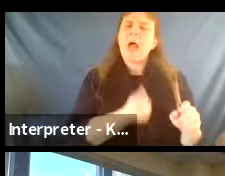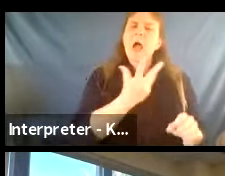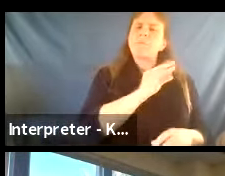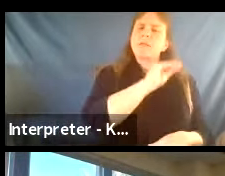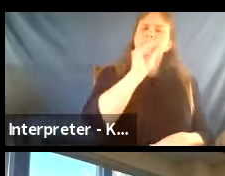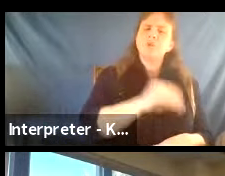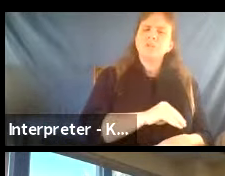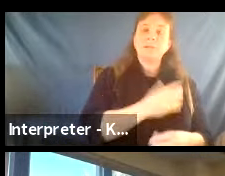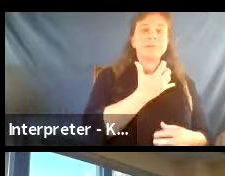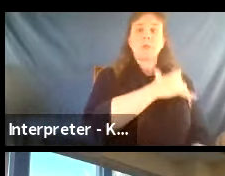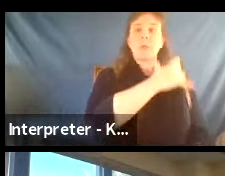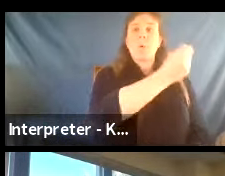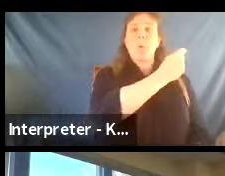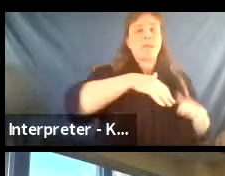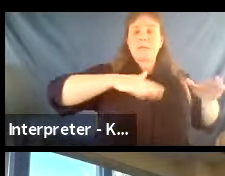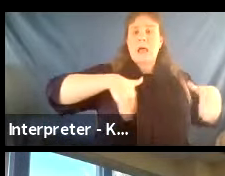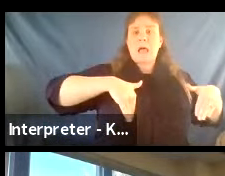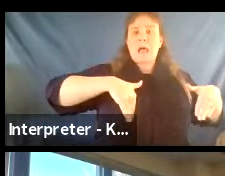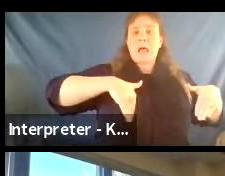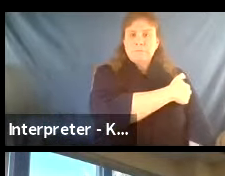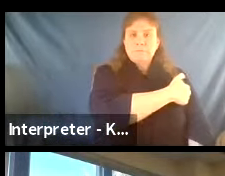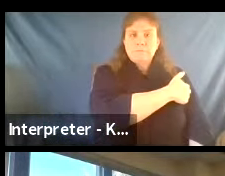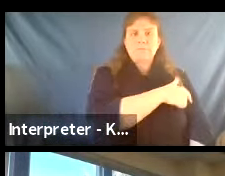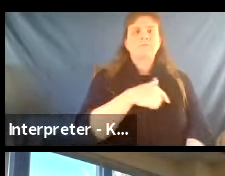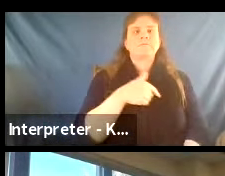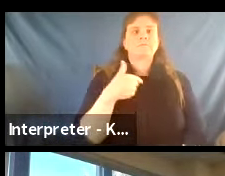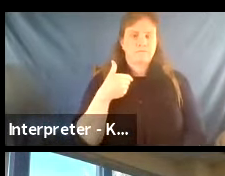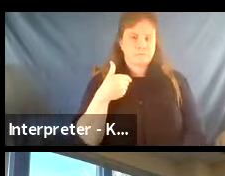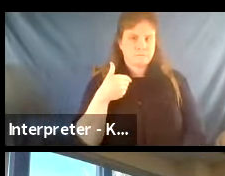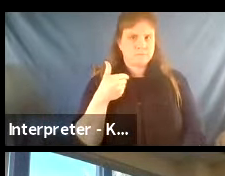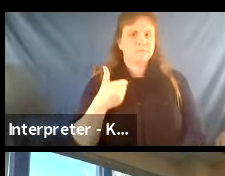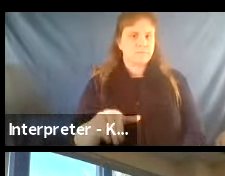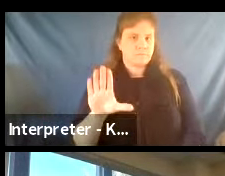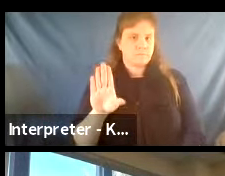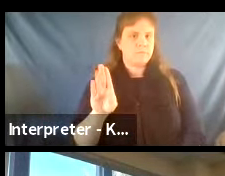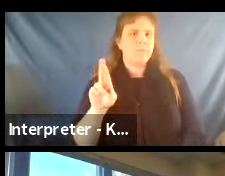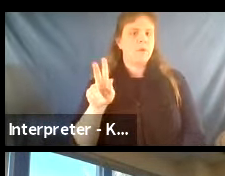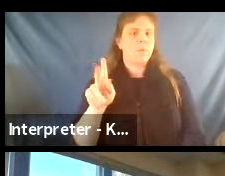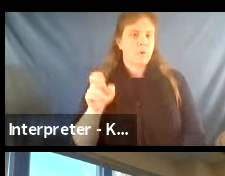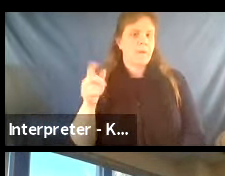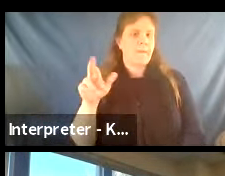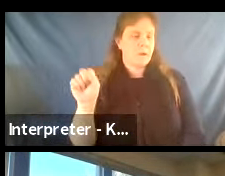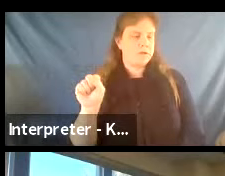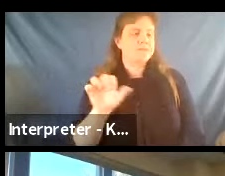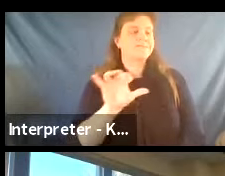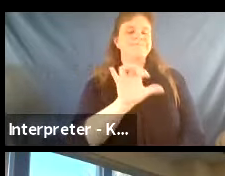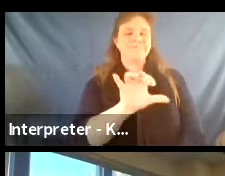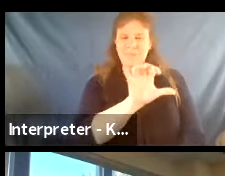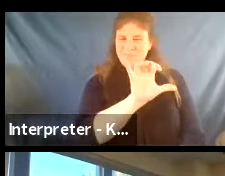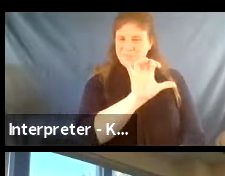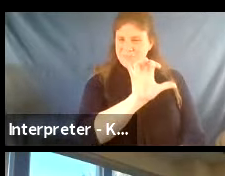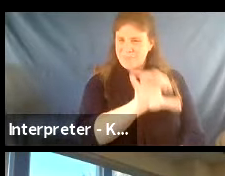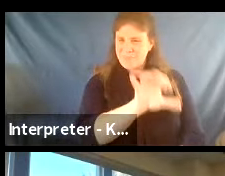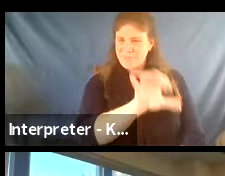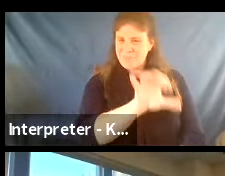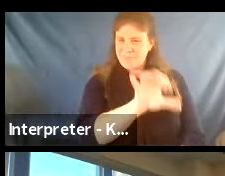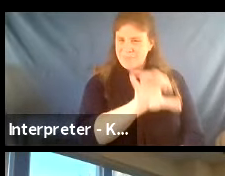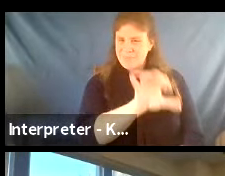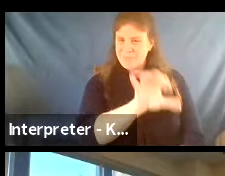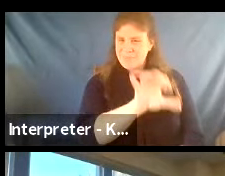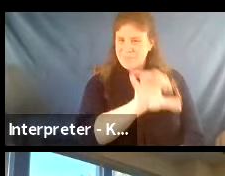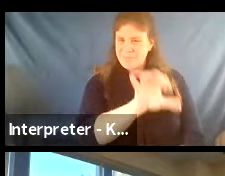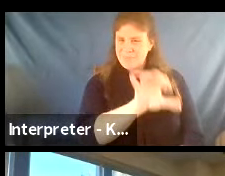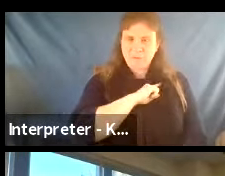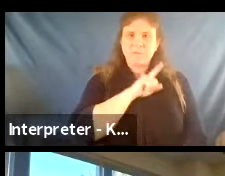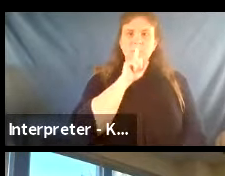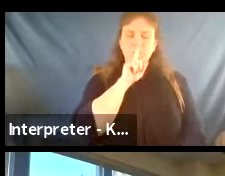Well, I think that is the question we have all been very actively working on for the last, I'd say, how long, Tomas? Like 10 days of